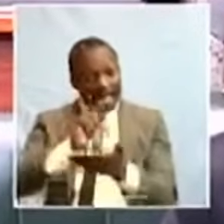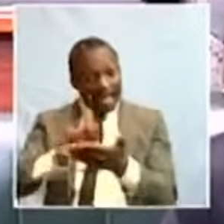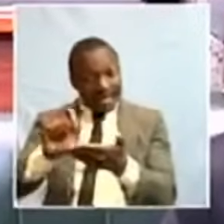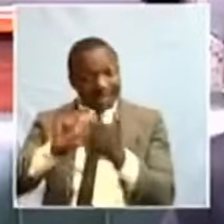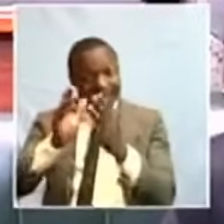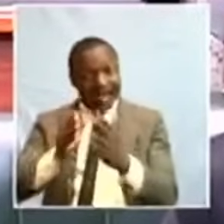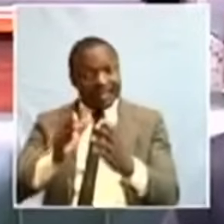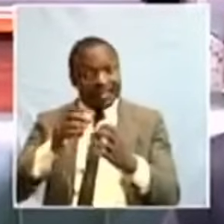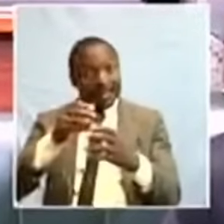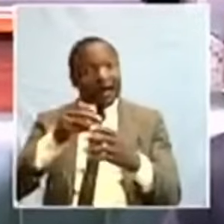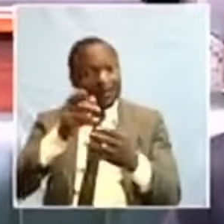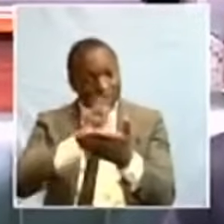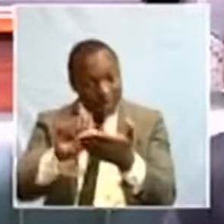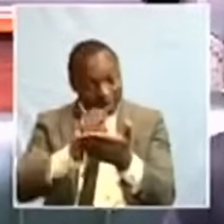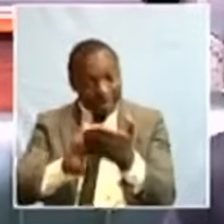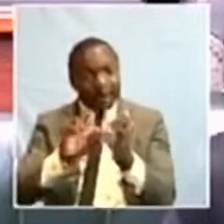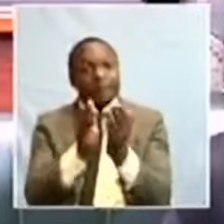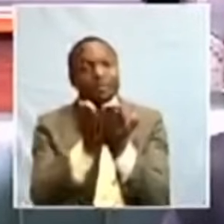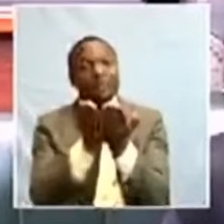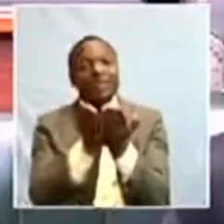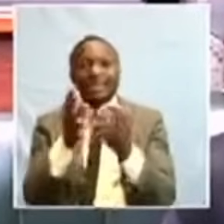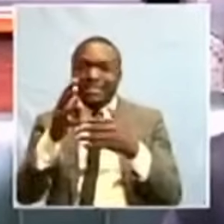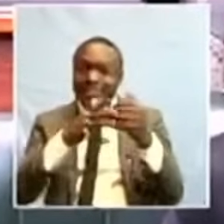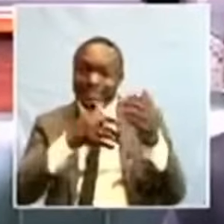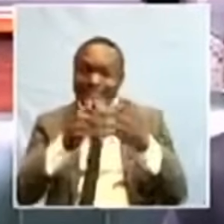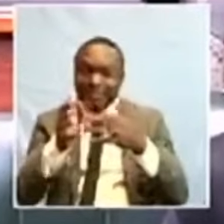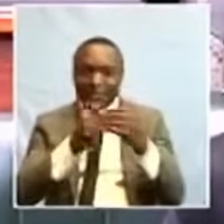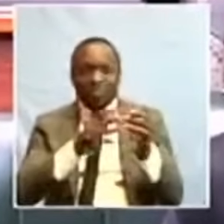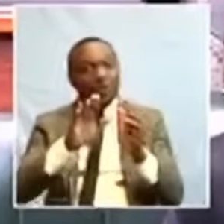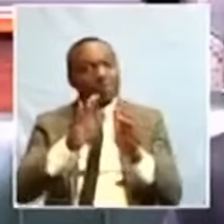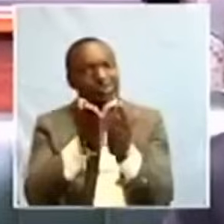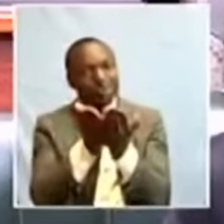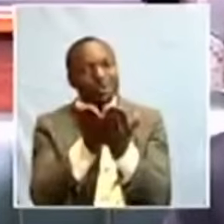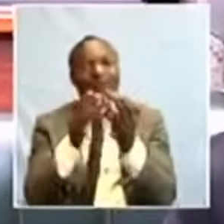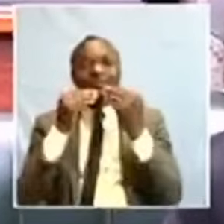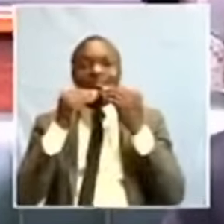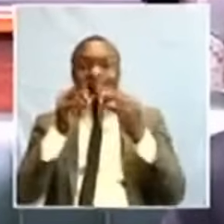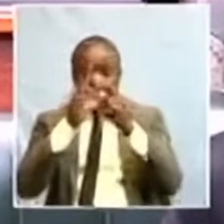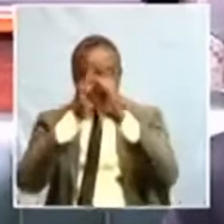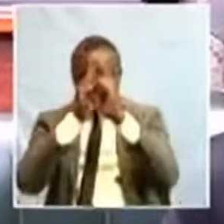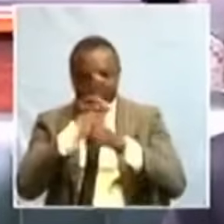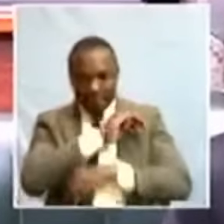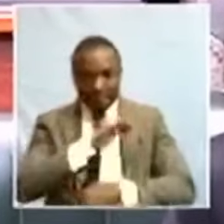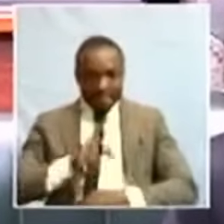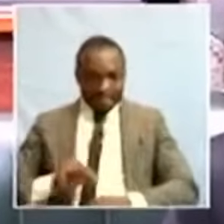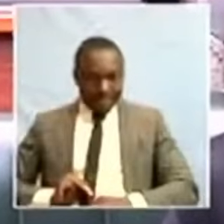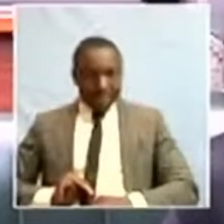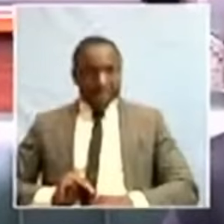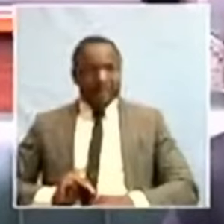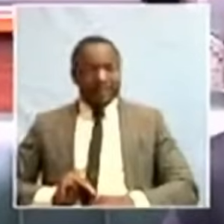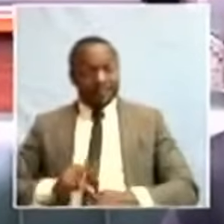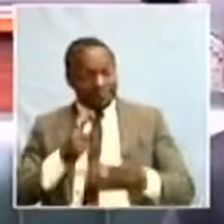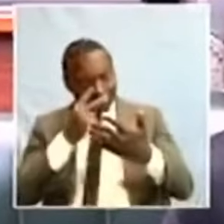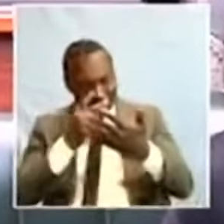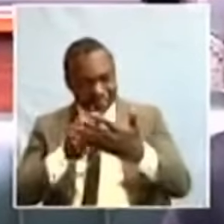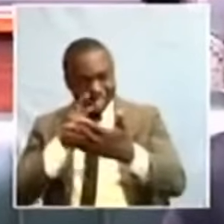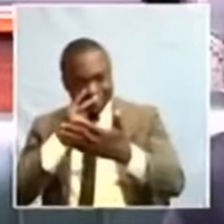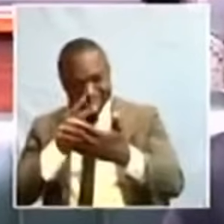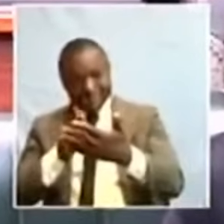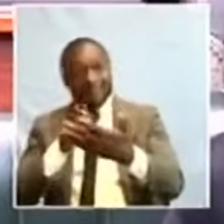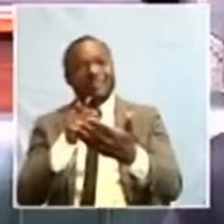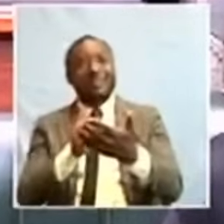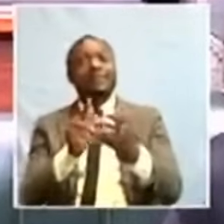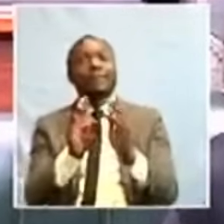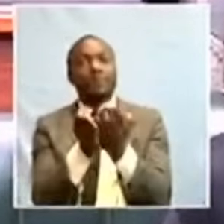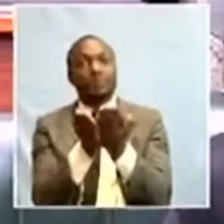book. It's a simple book, and I thank the honorable members that have had sight of the